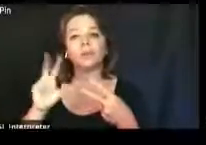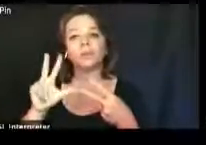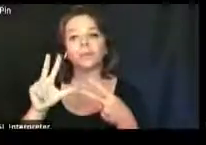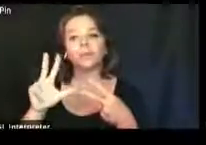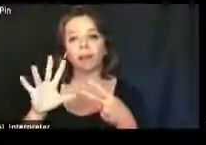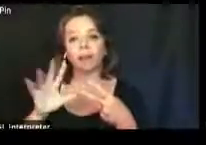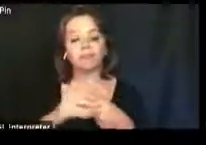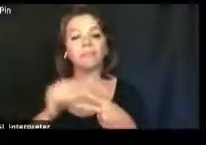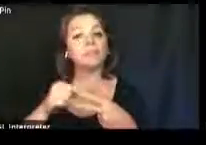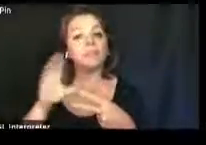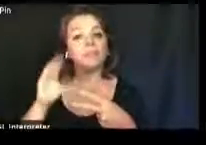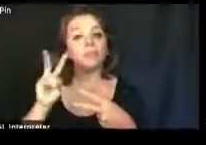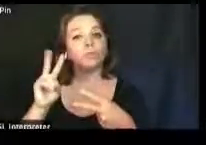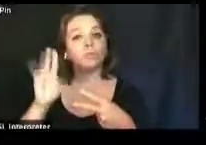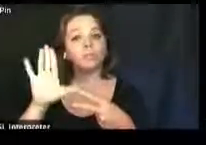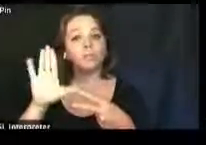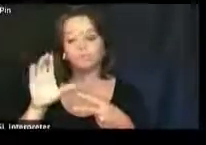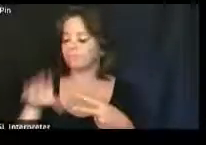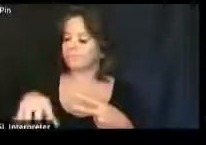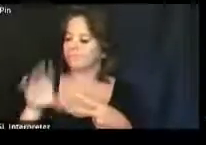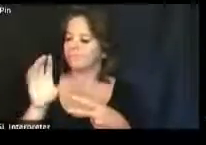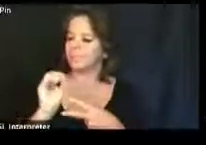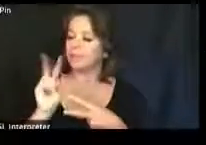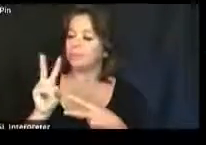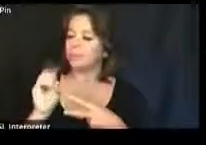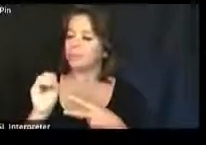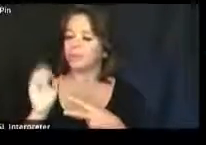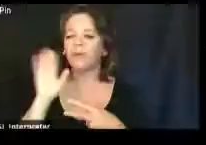020, I will be promoting you now.